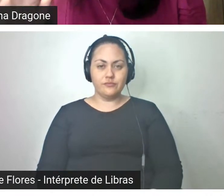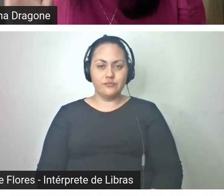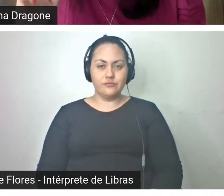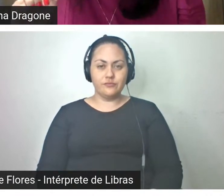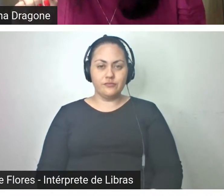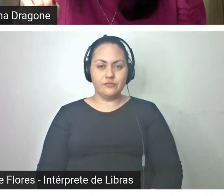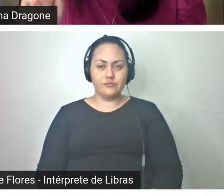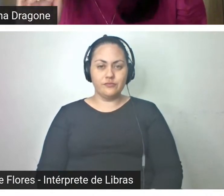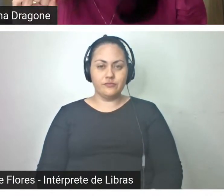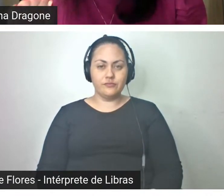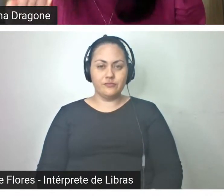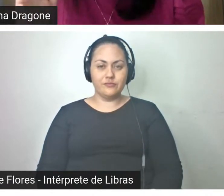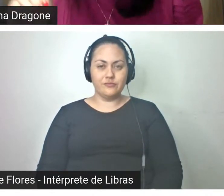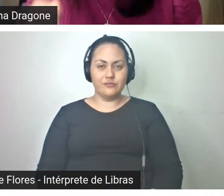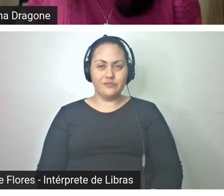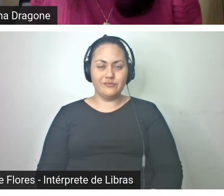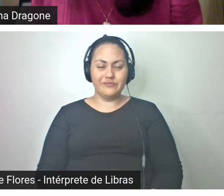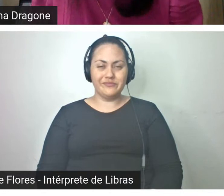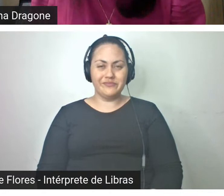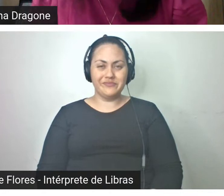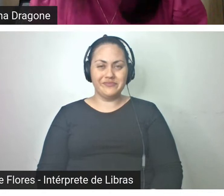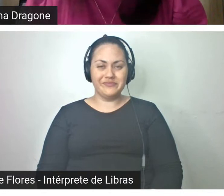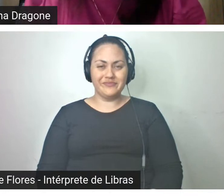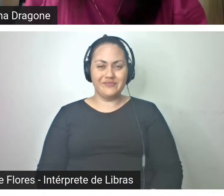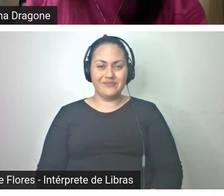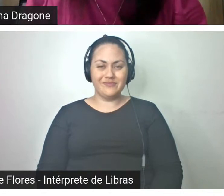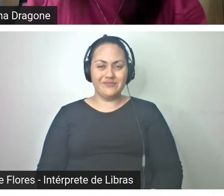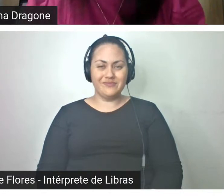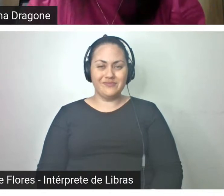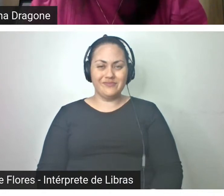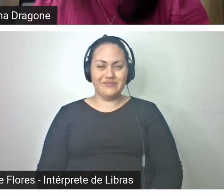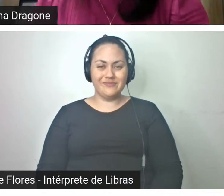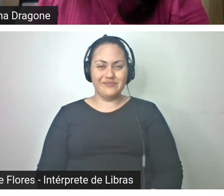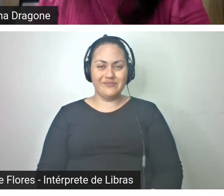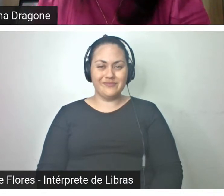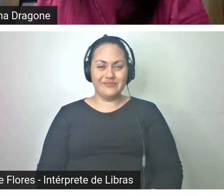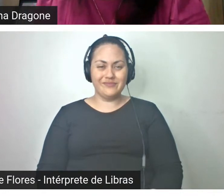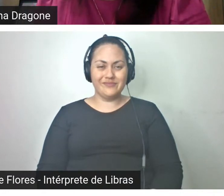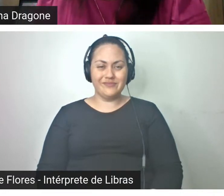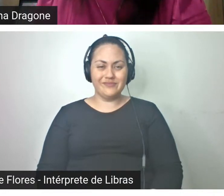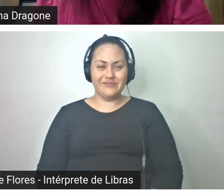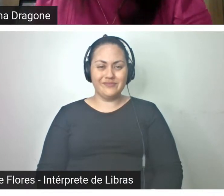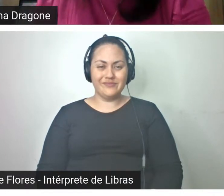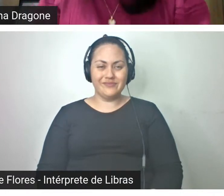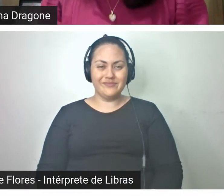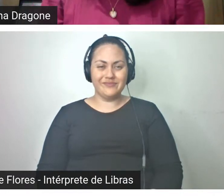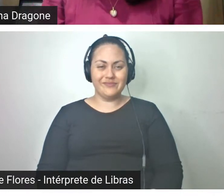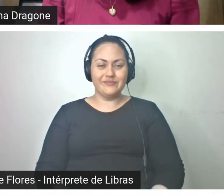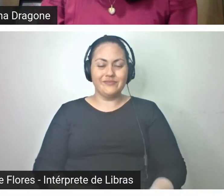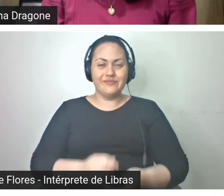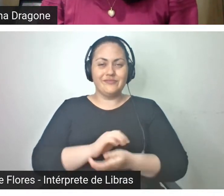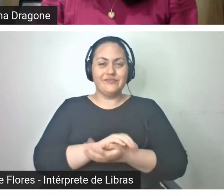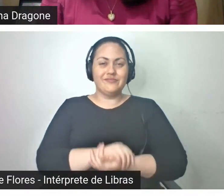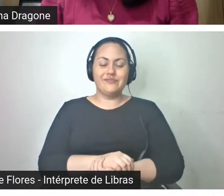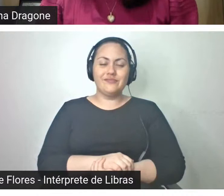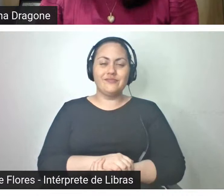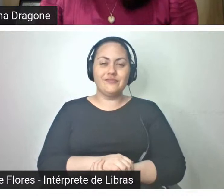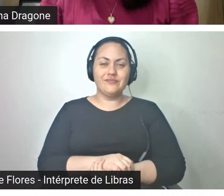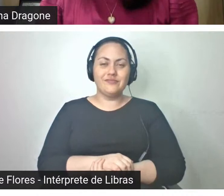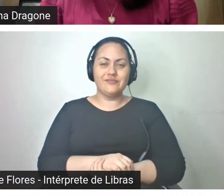Baker, unpause, then Ruben can translate for us. Não, ele está mencionando